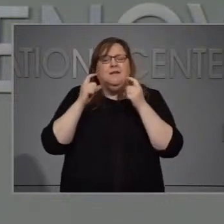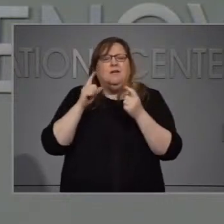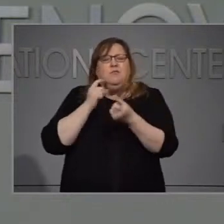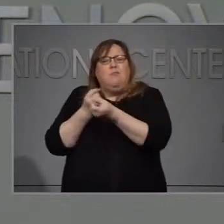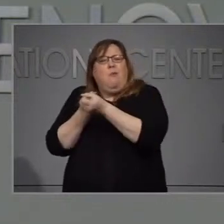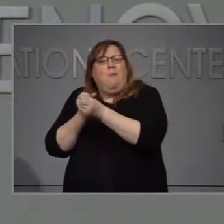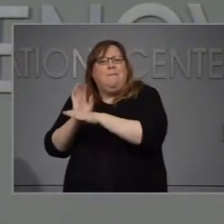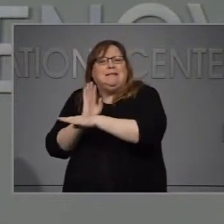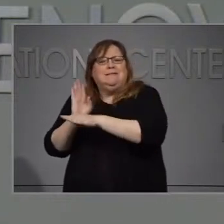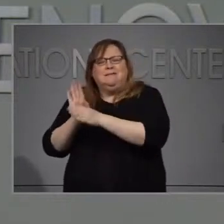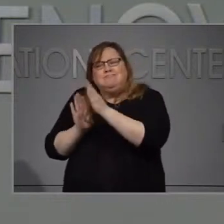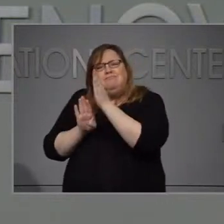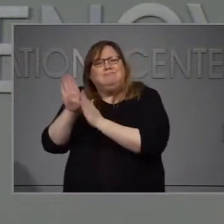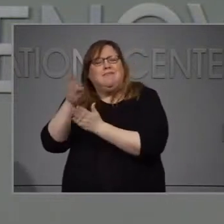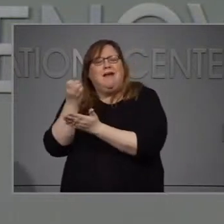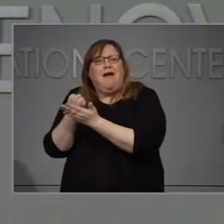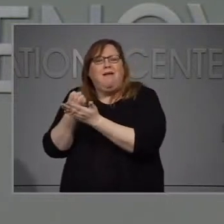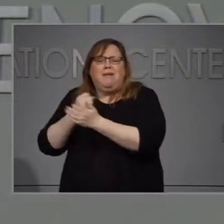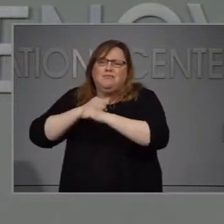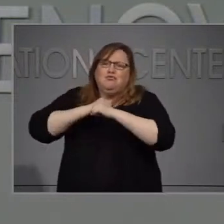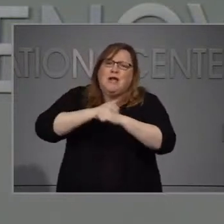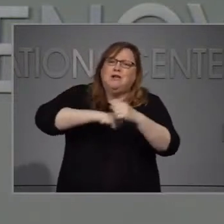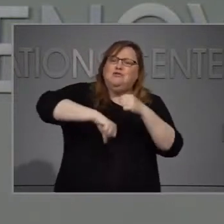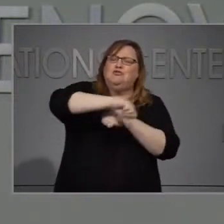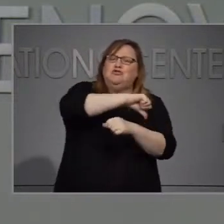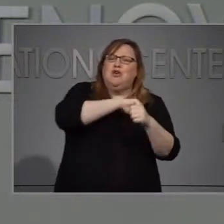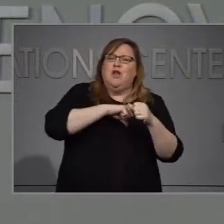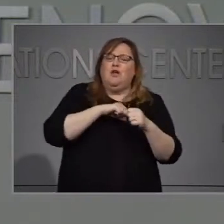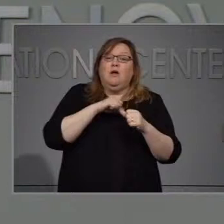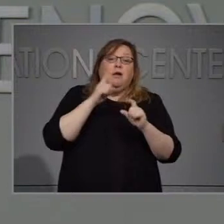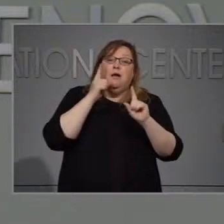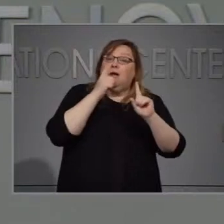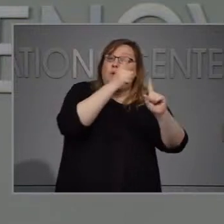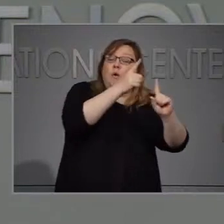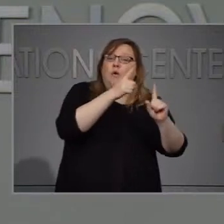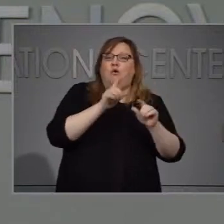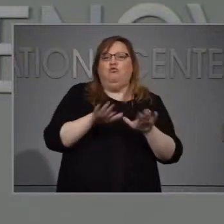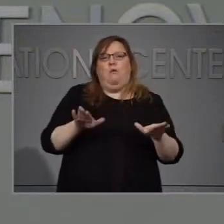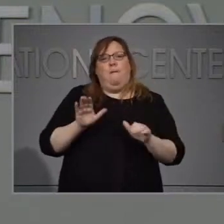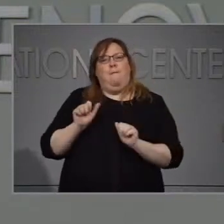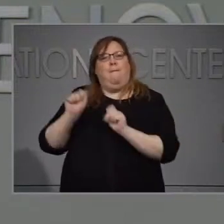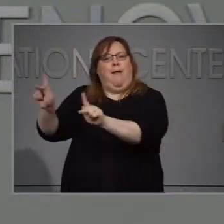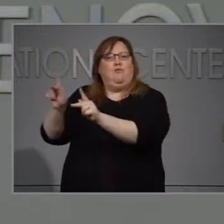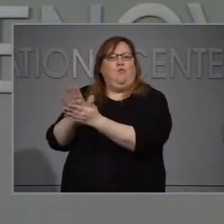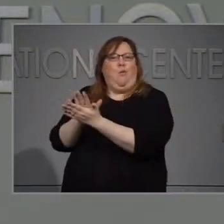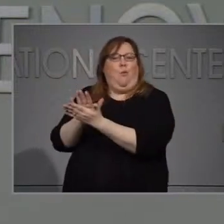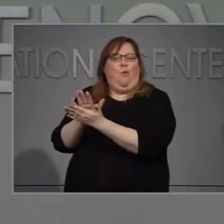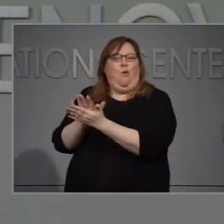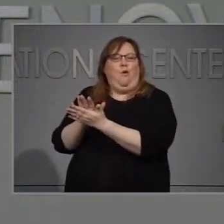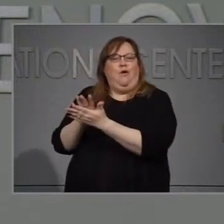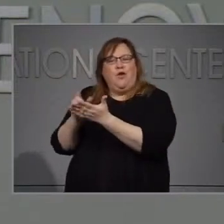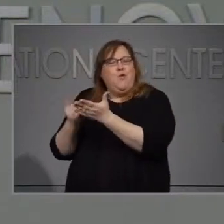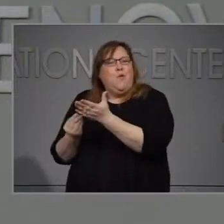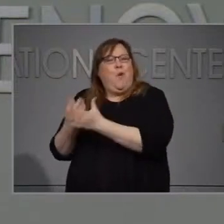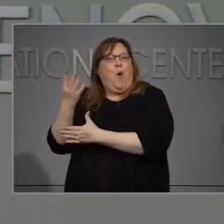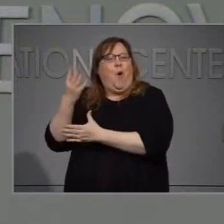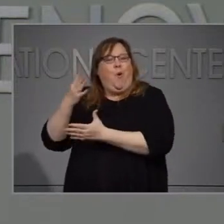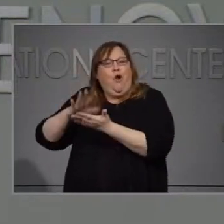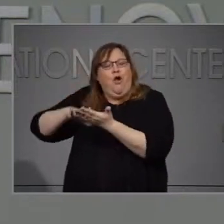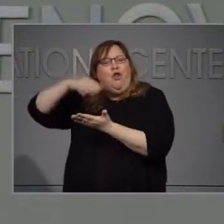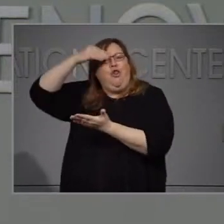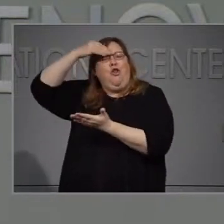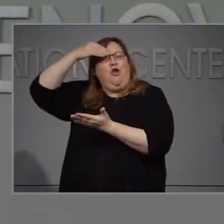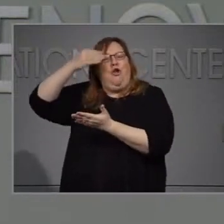our children can get back to school where they grow, learn, and thrive. And with that, I'm going to turn it over to